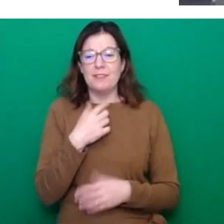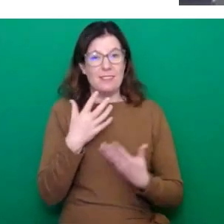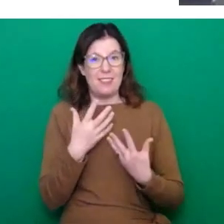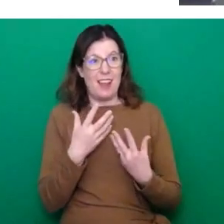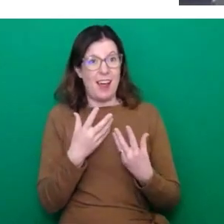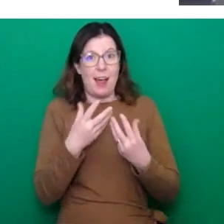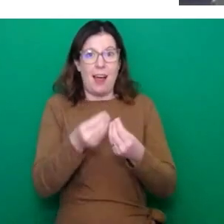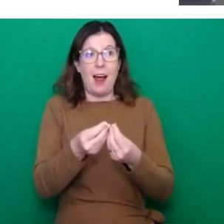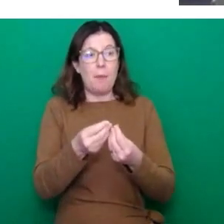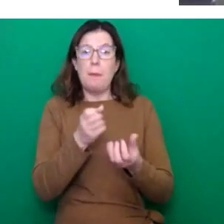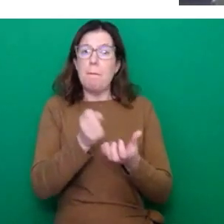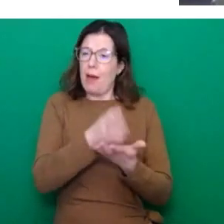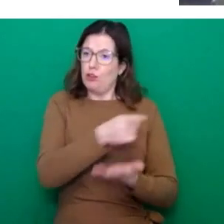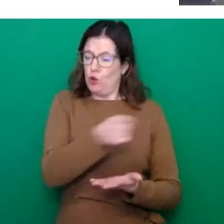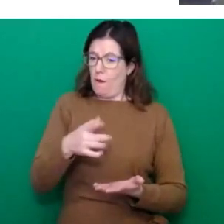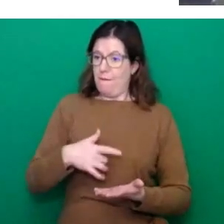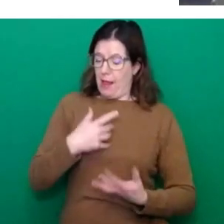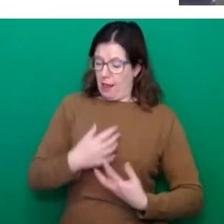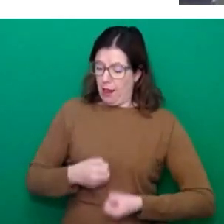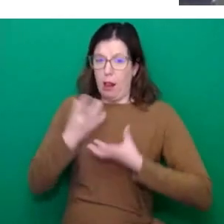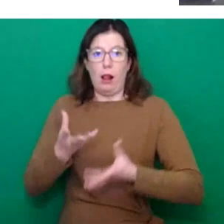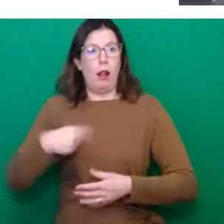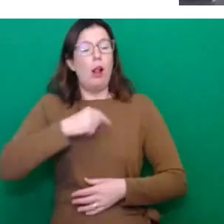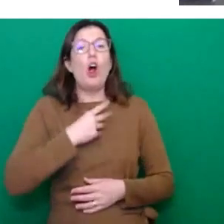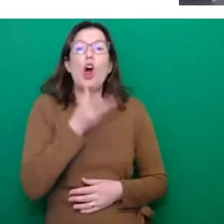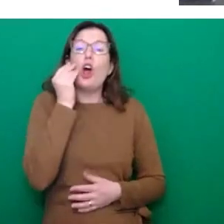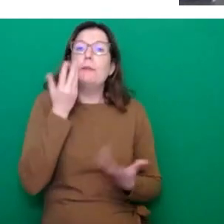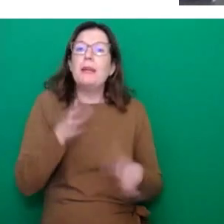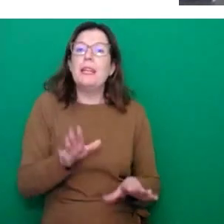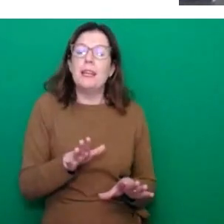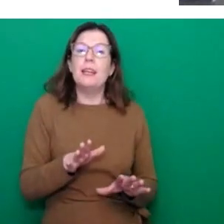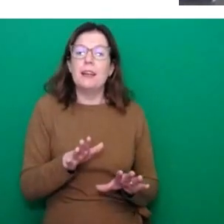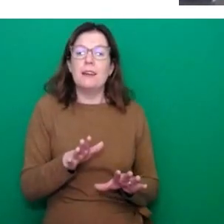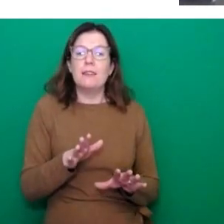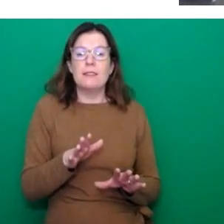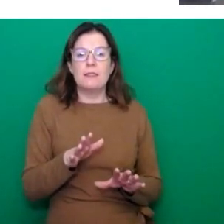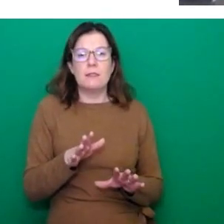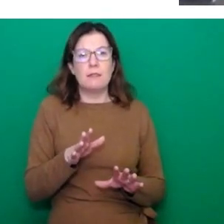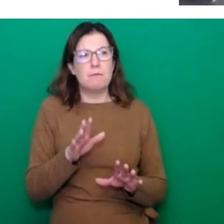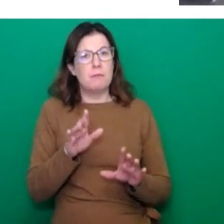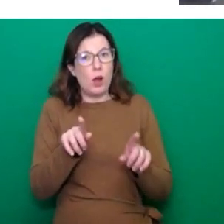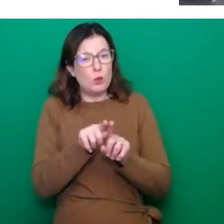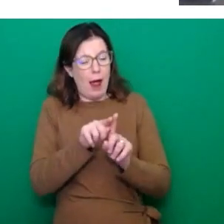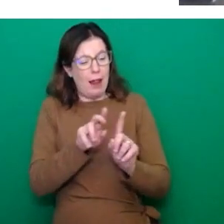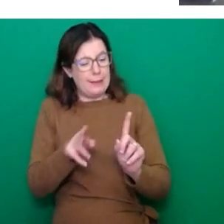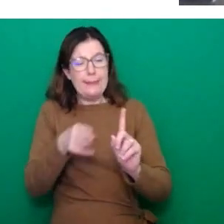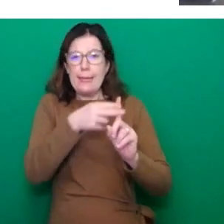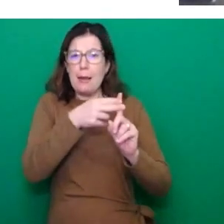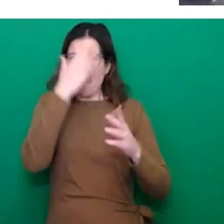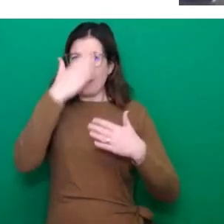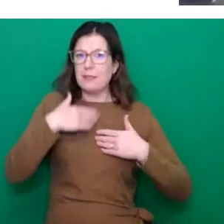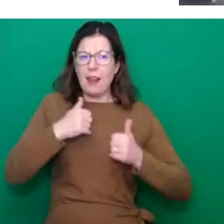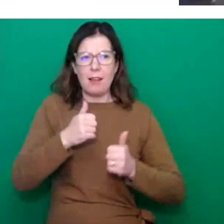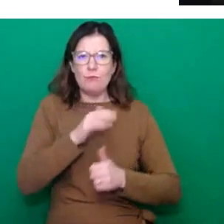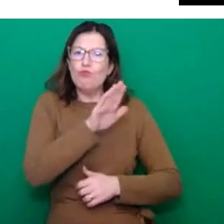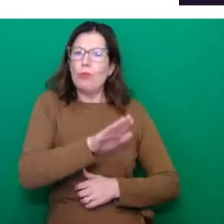feel heard and listened to, and almost that, overcoming that stigma of mental health, sort of reassuring people that it's okay